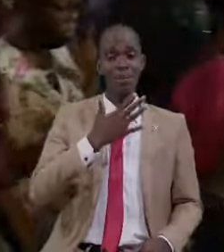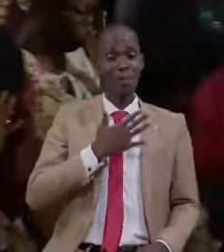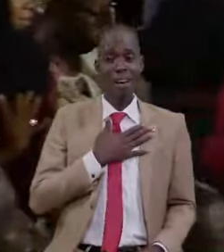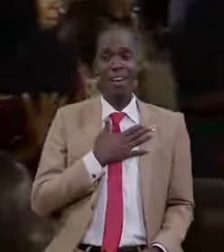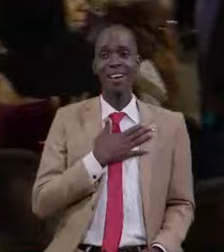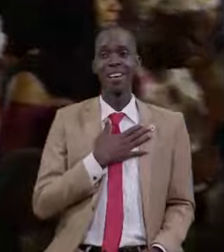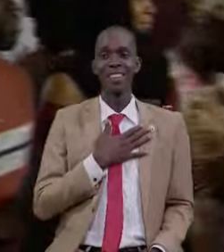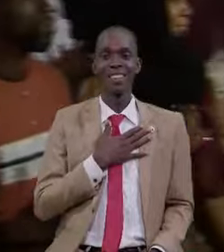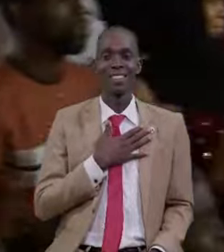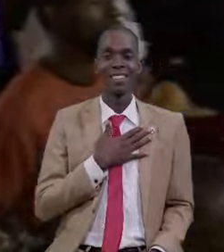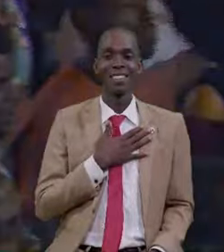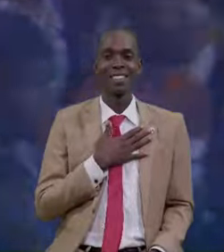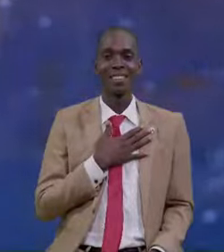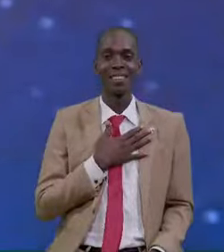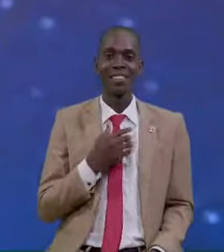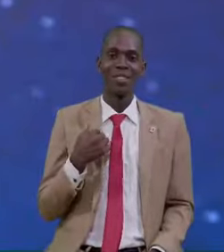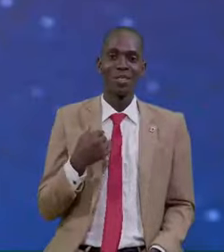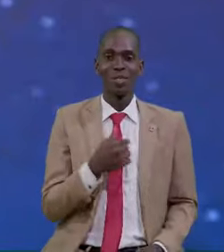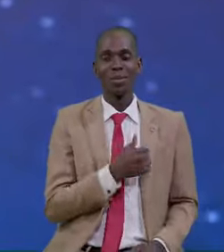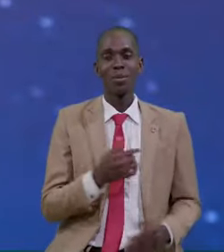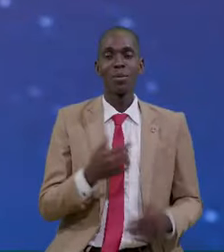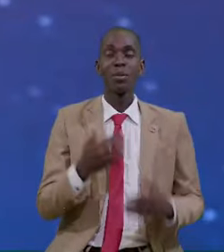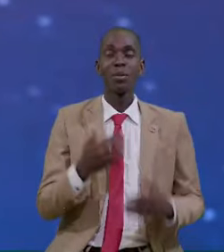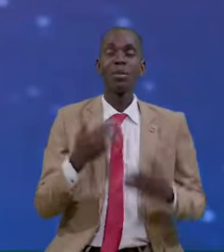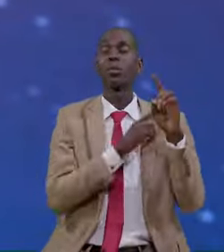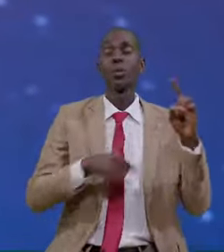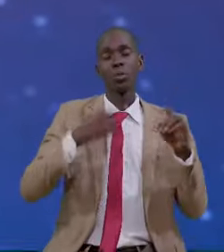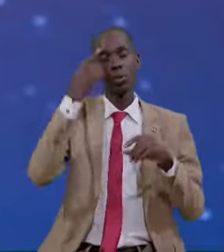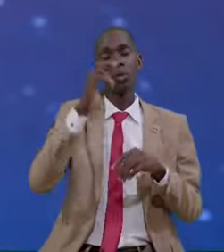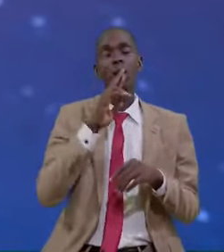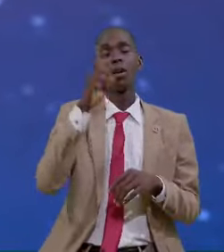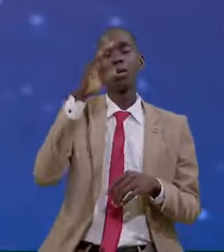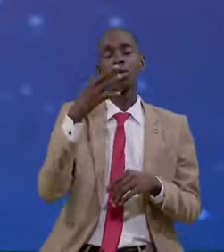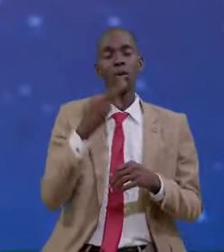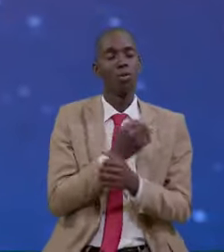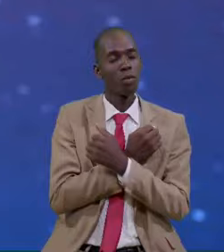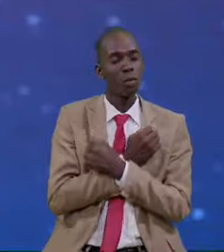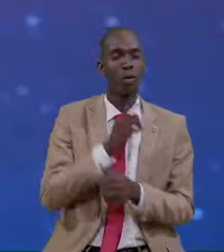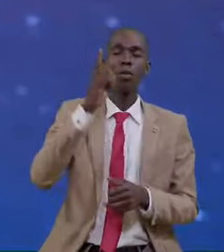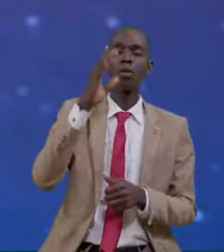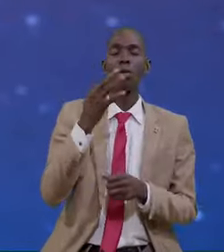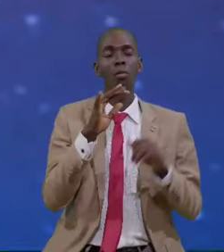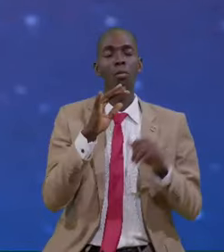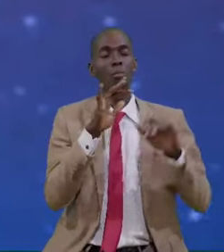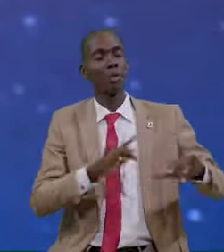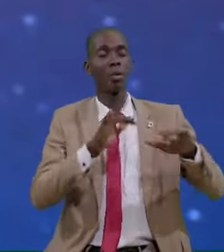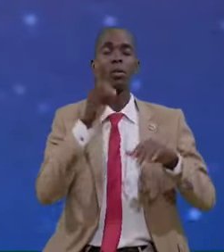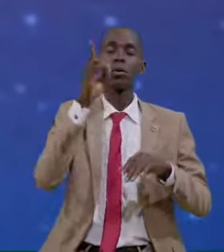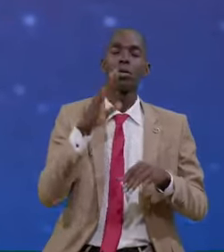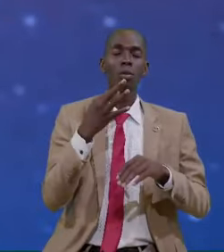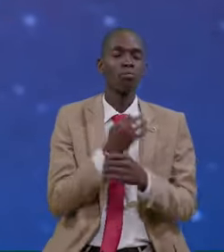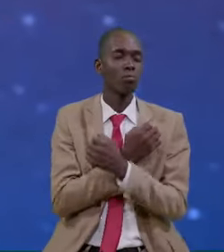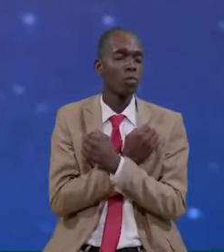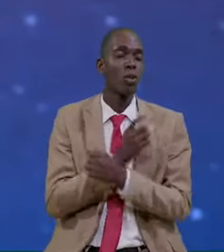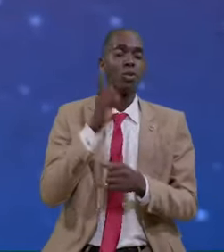Father, we thank you. You are a God of love, a God of mercy, a God of compassion. You are